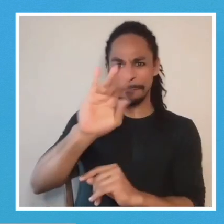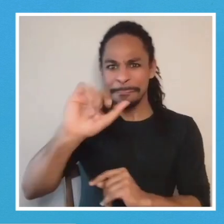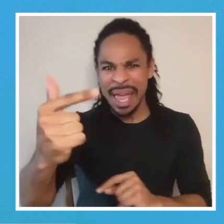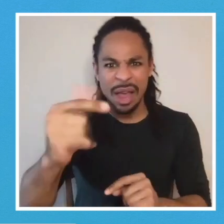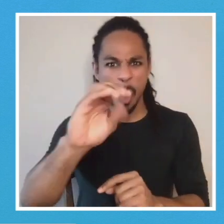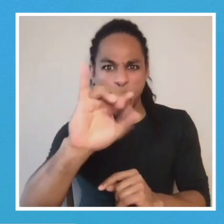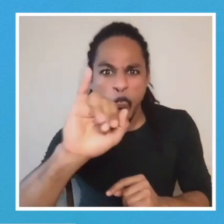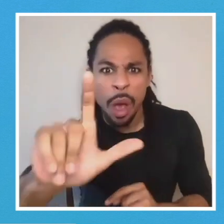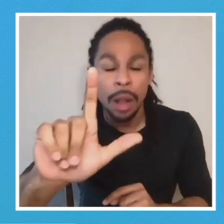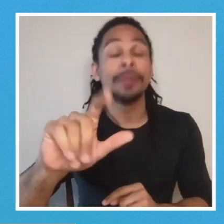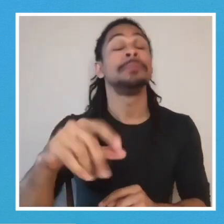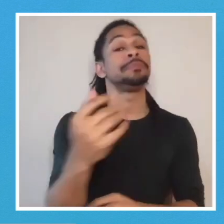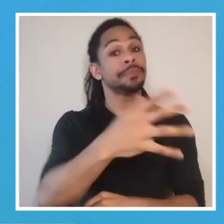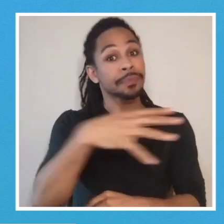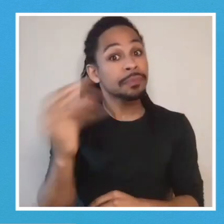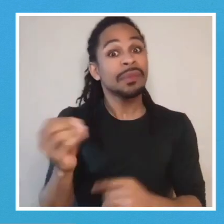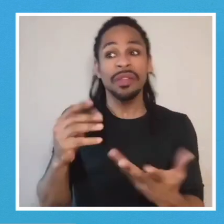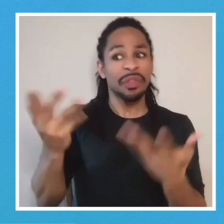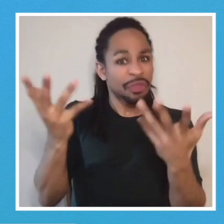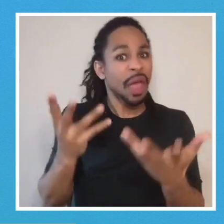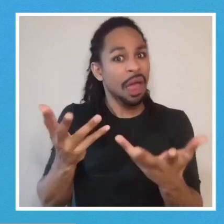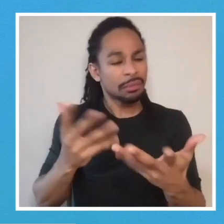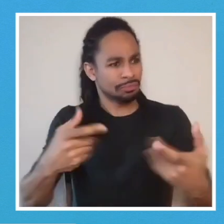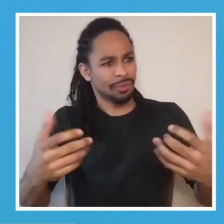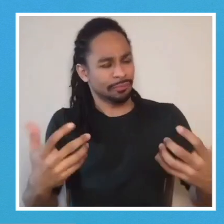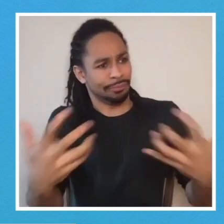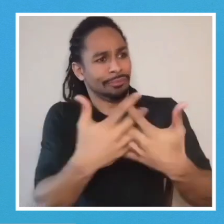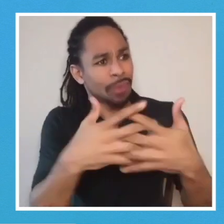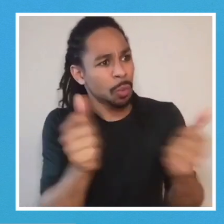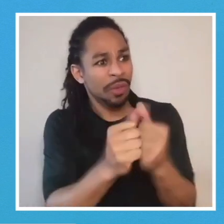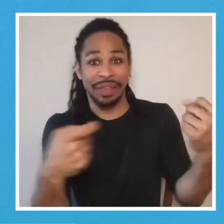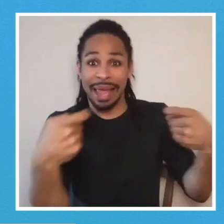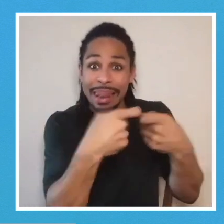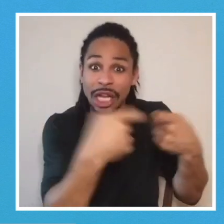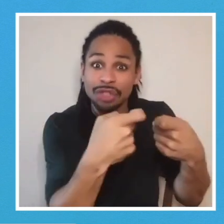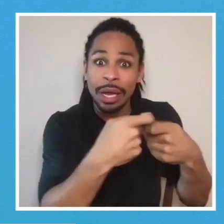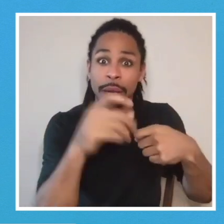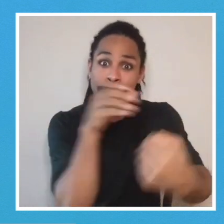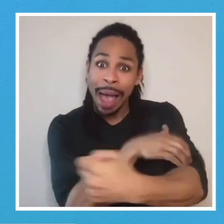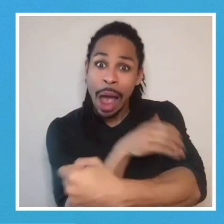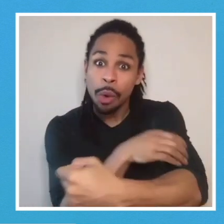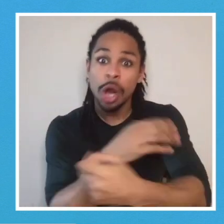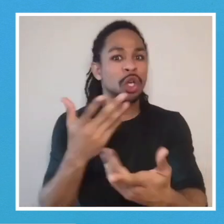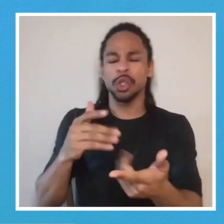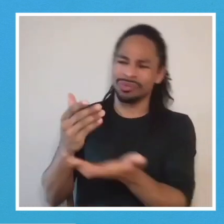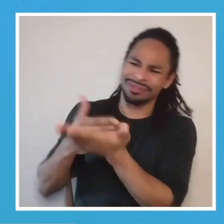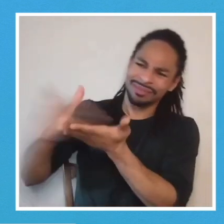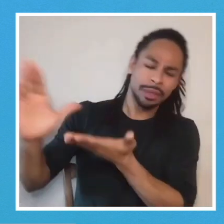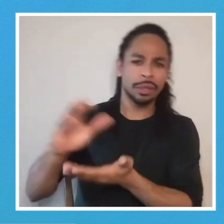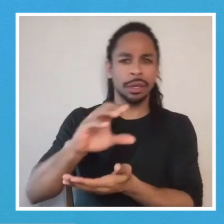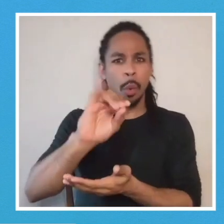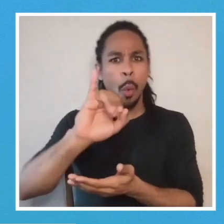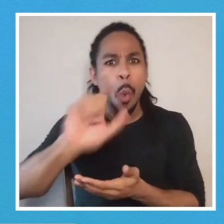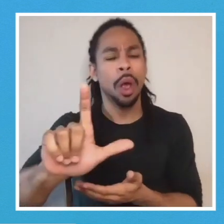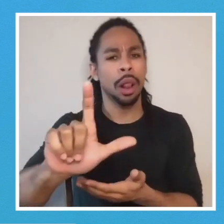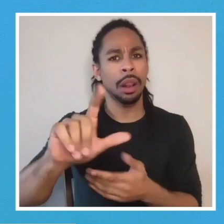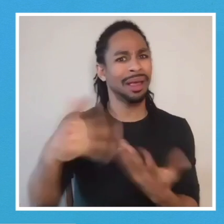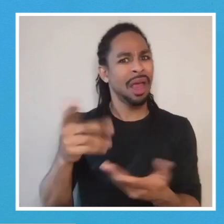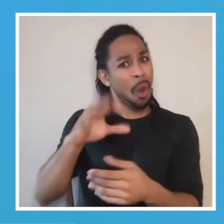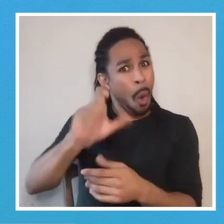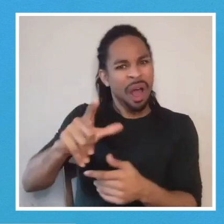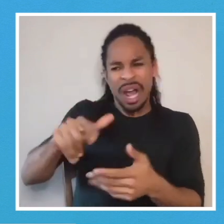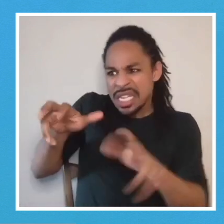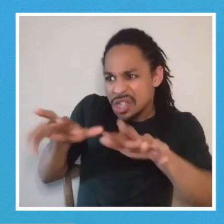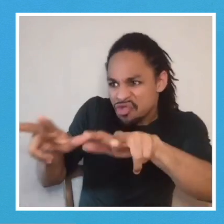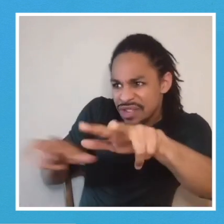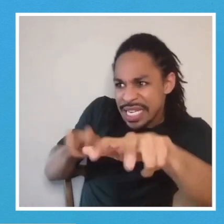wean themselves off of big oil, a plan to tax big oil for its greedy gas gouging prices and